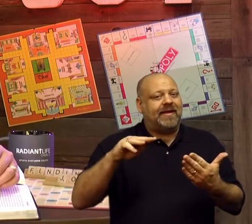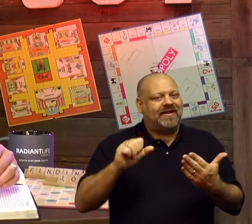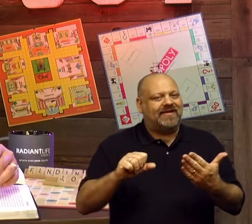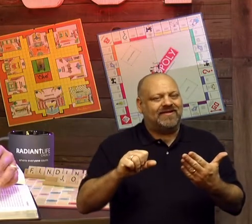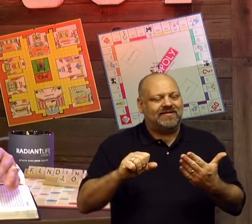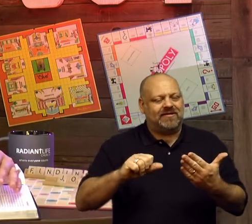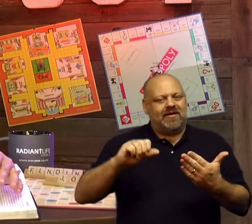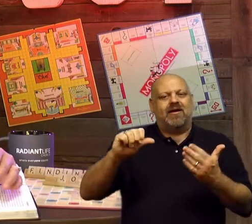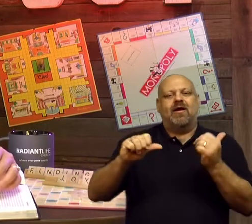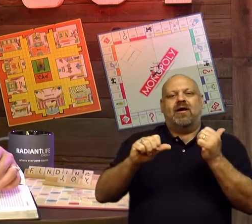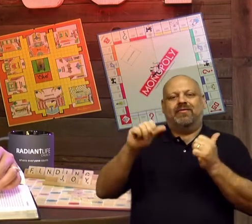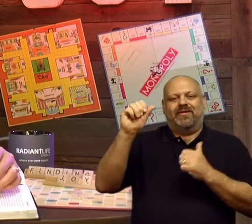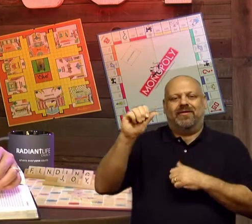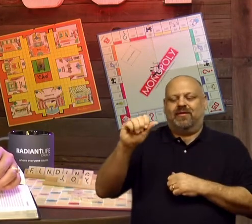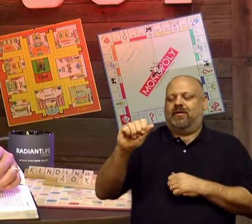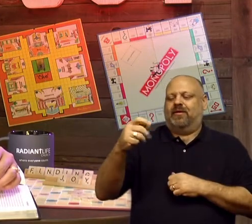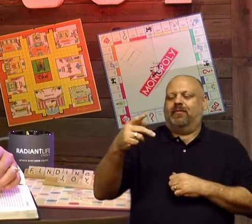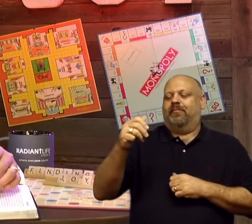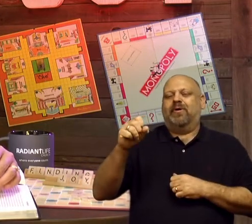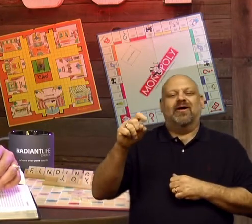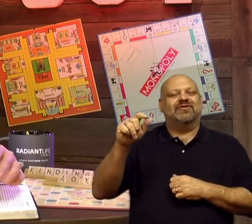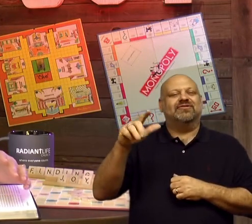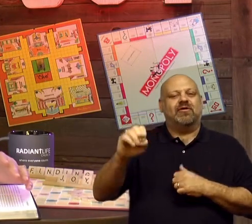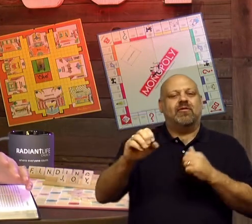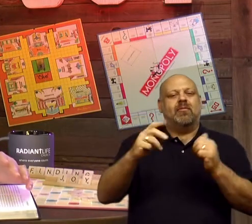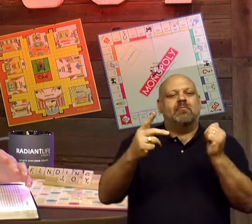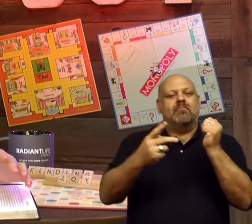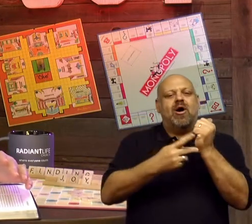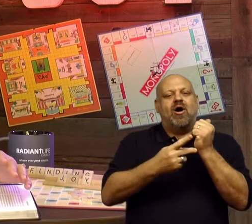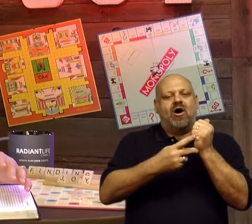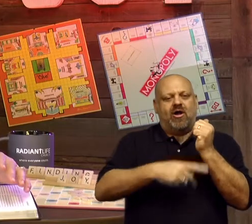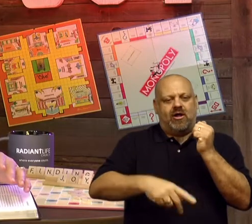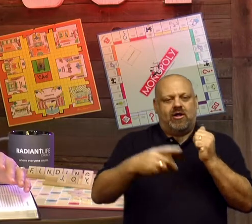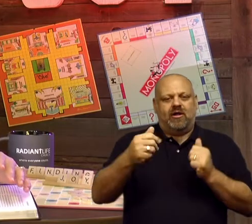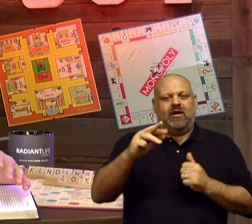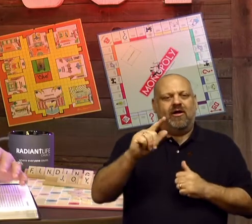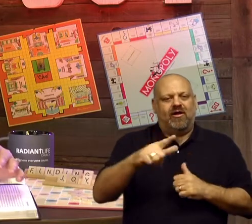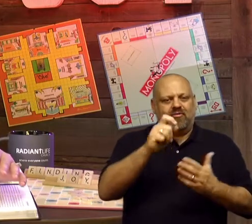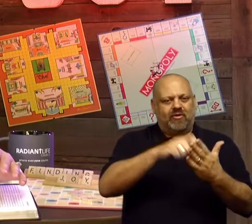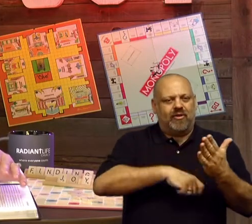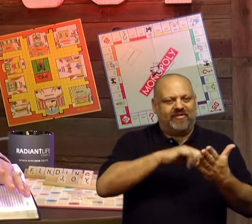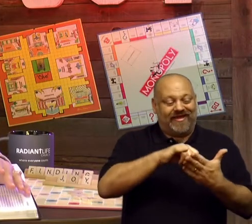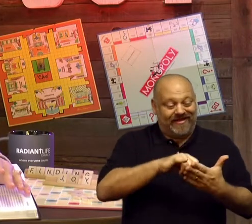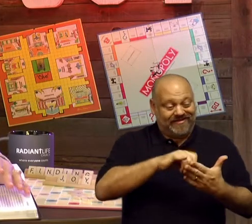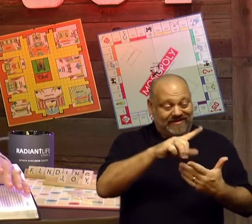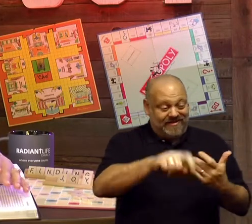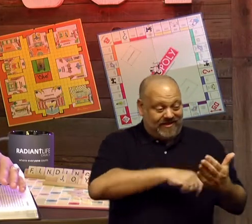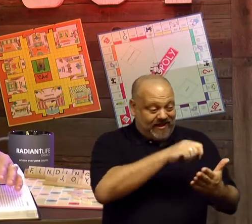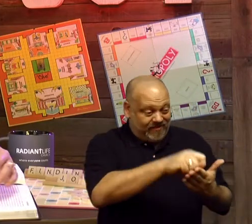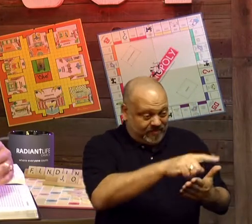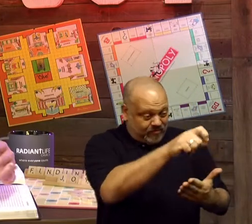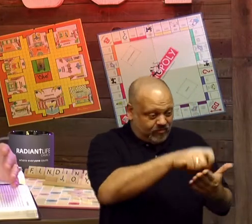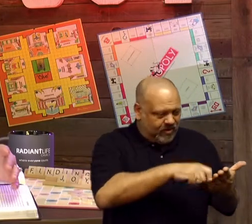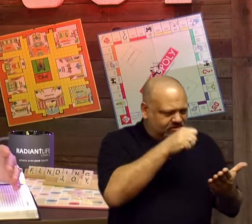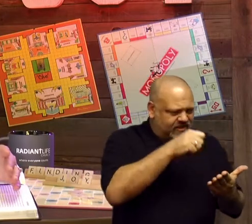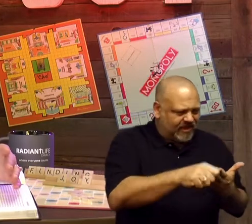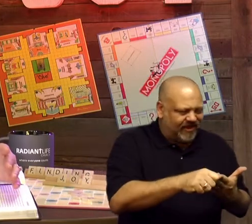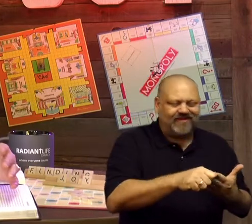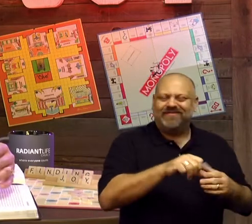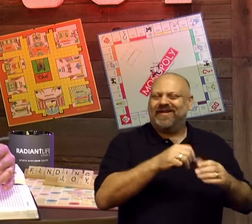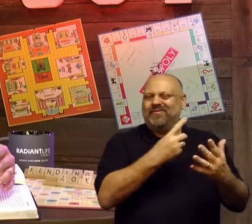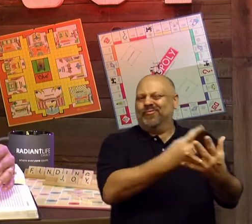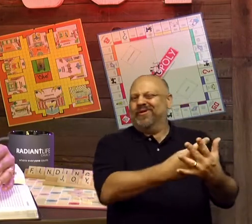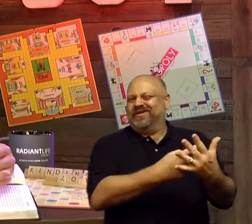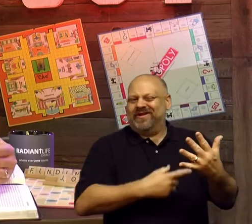Philippians was written by the Apostle Paul. At the time he wrote this letter, he was in prison. He didn't know if he